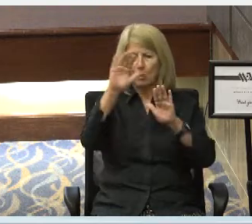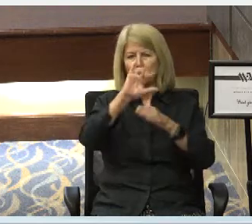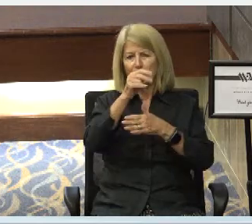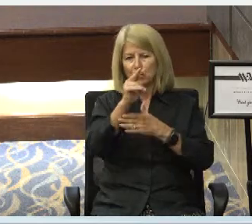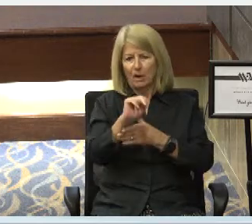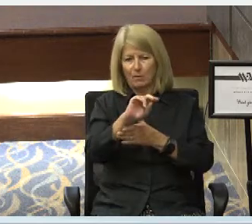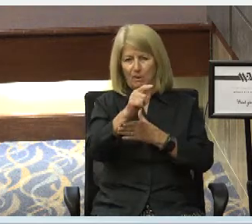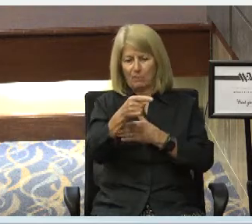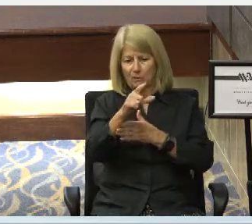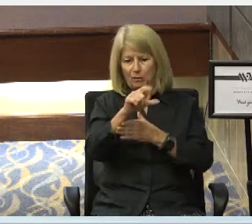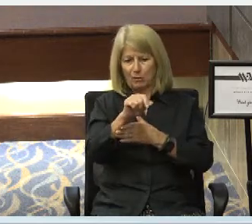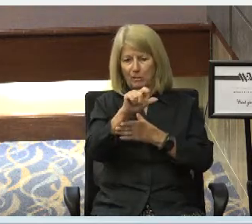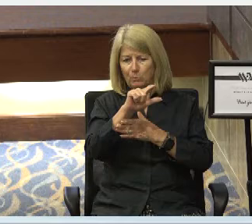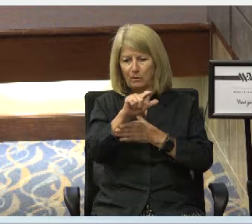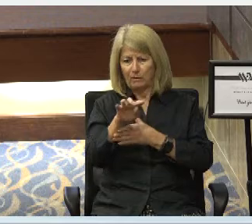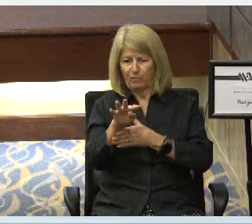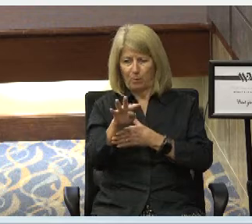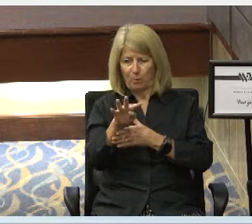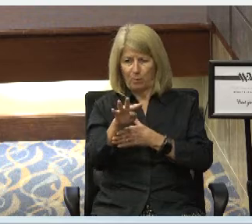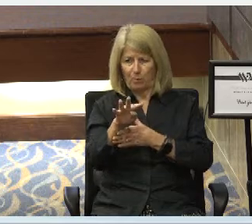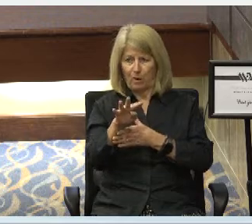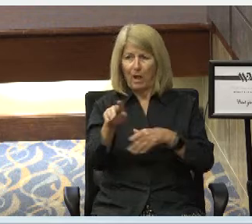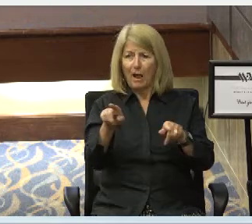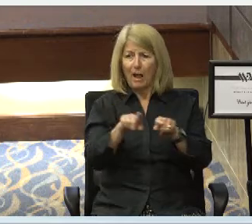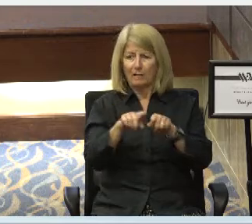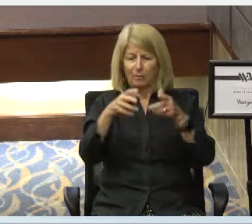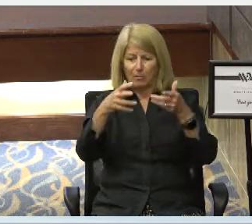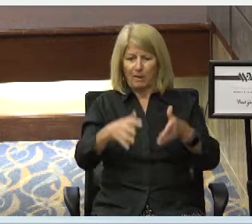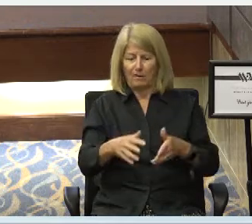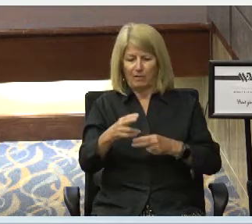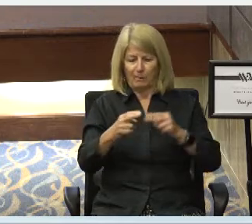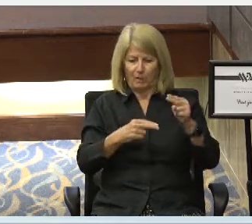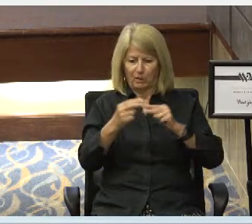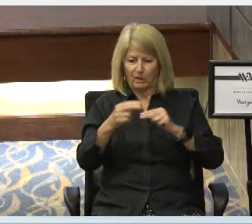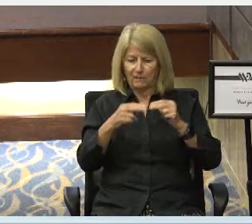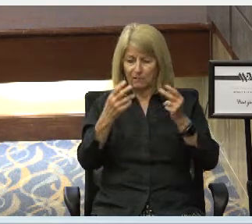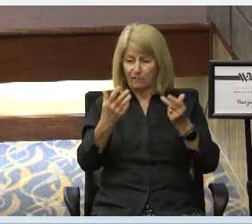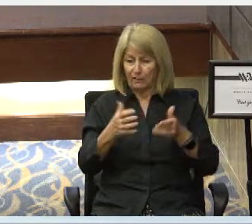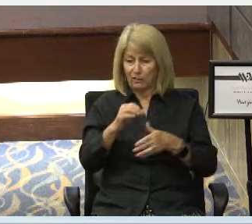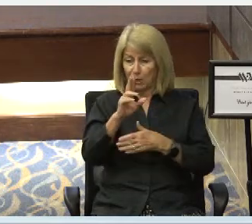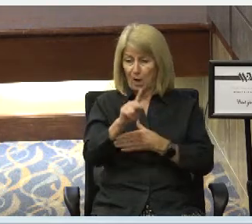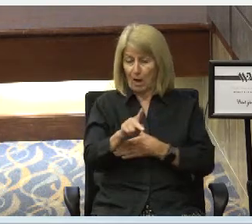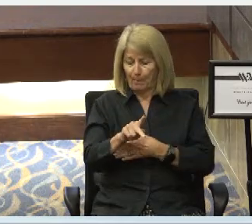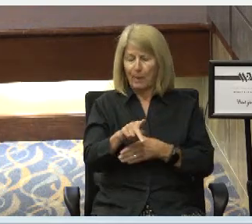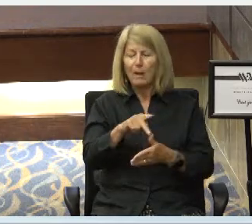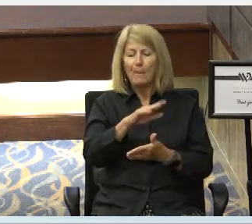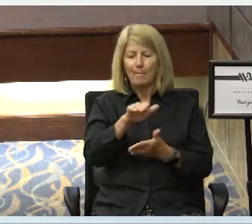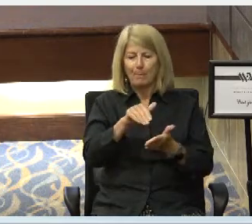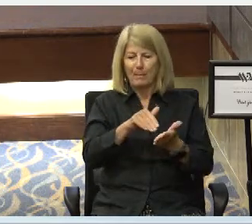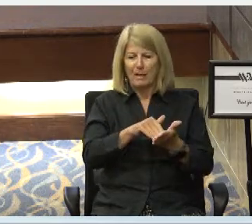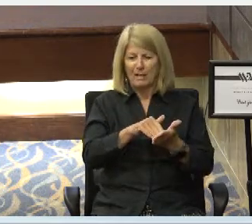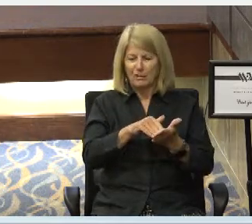of 2024, with the remainder of the facility to be completed by mid to late summer of